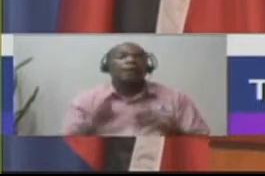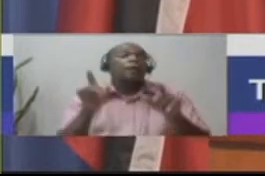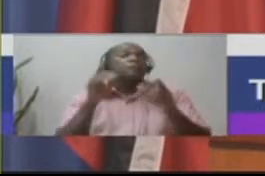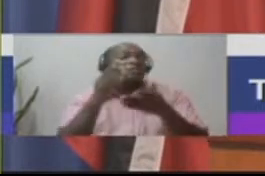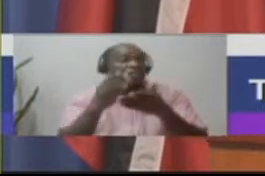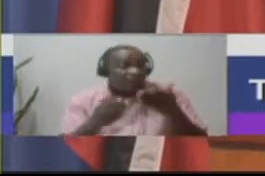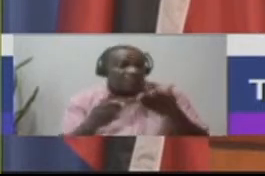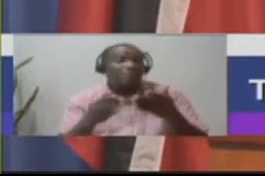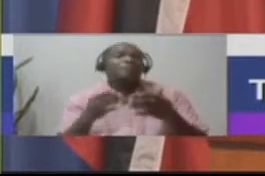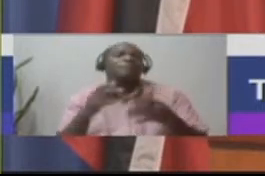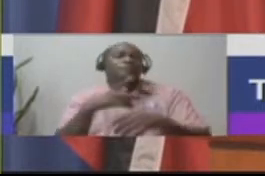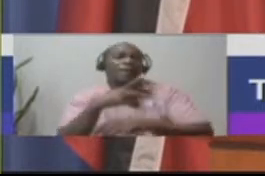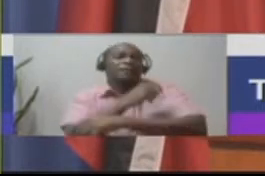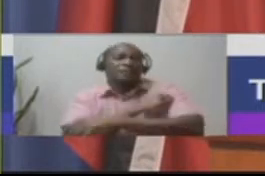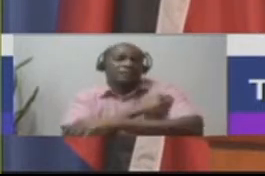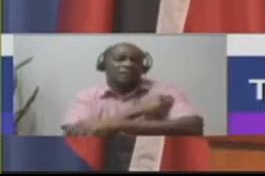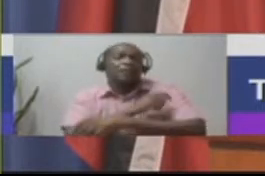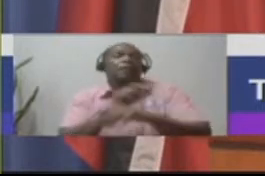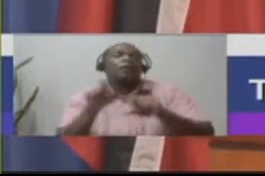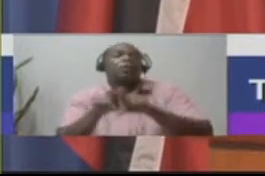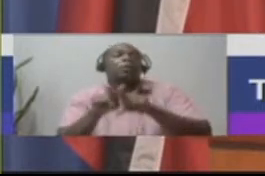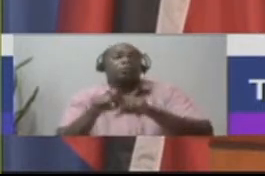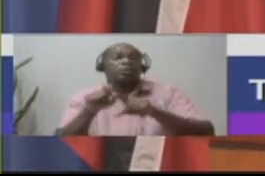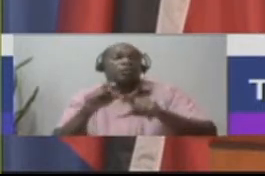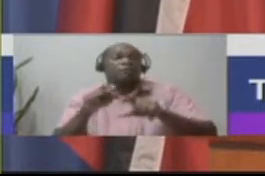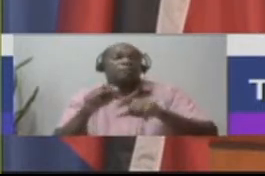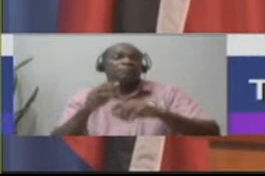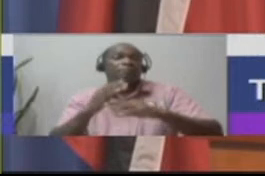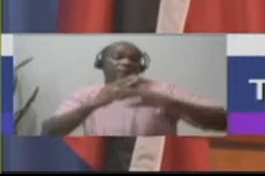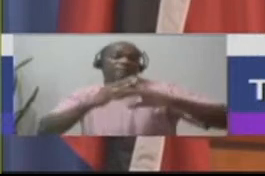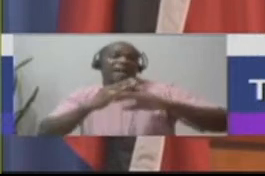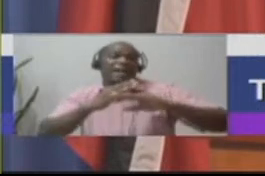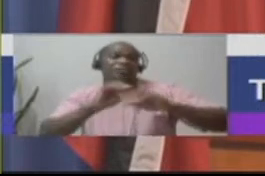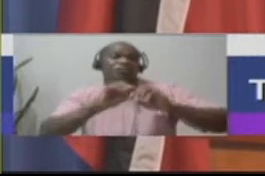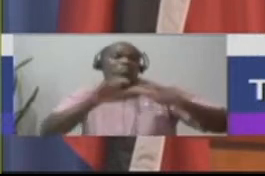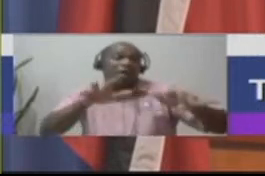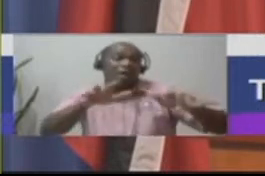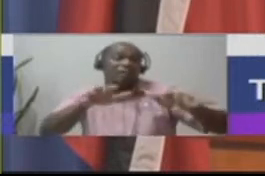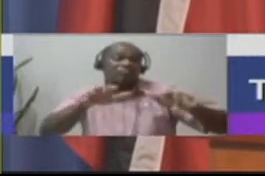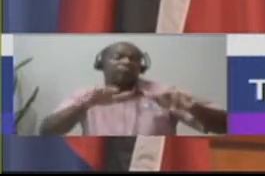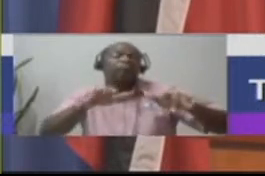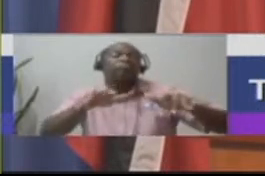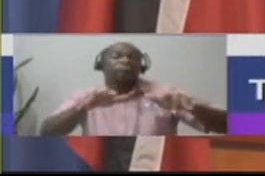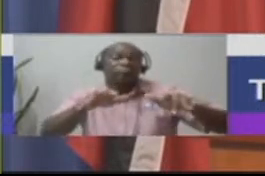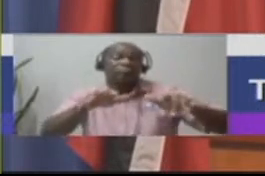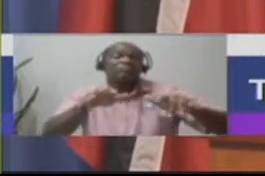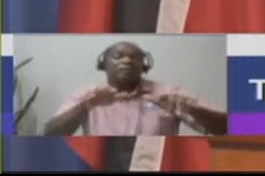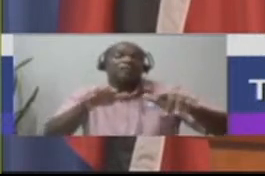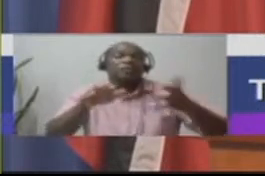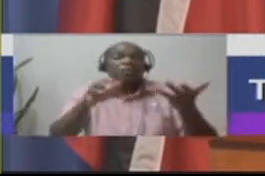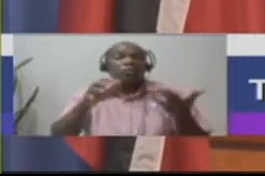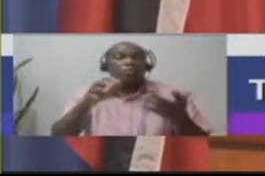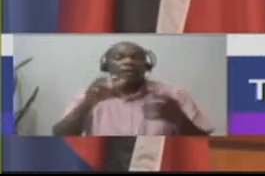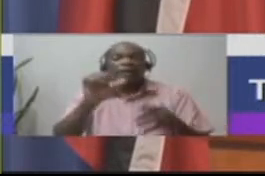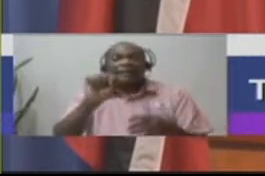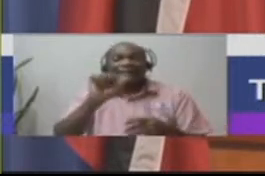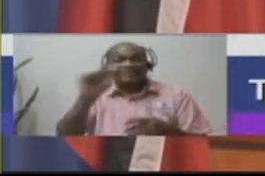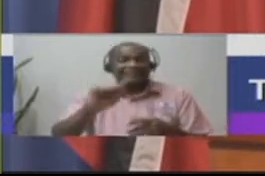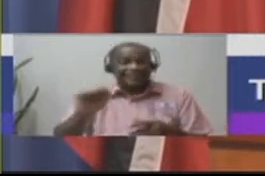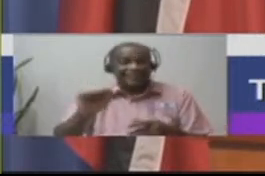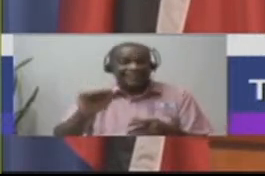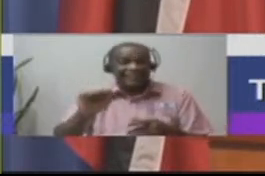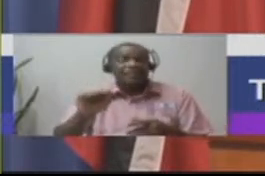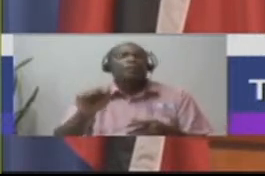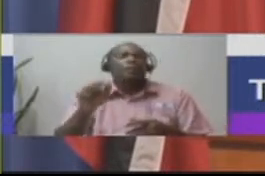AstraZeneca has the benefit of providing 67% protection from a fully vaccinated person being infected